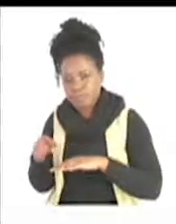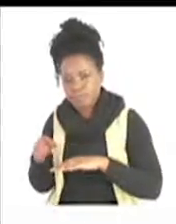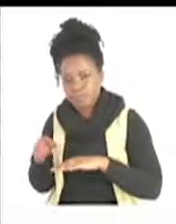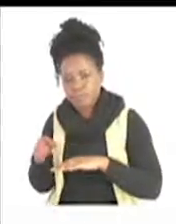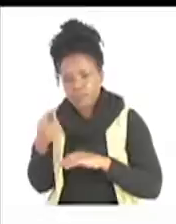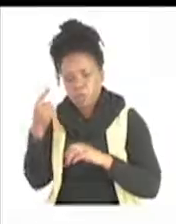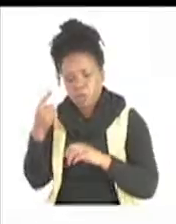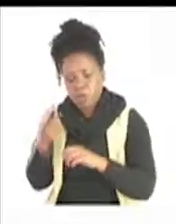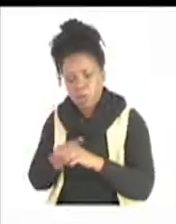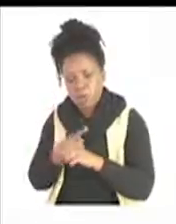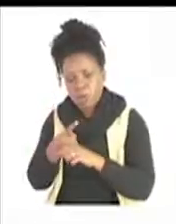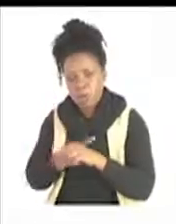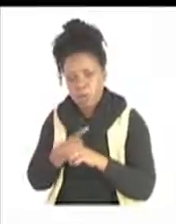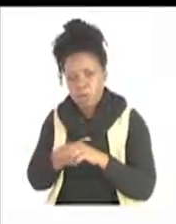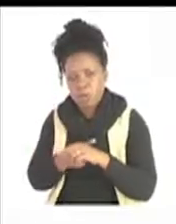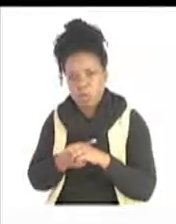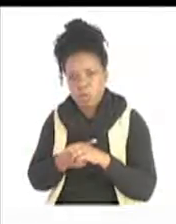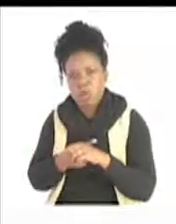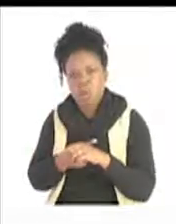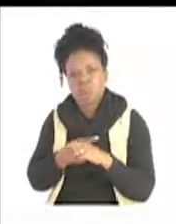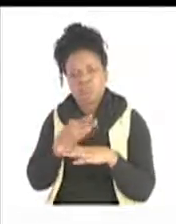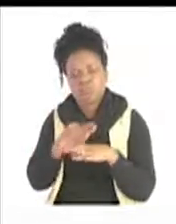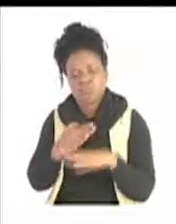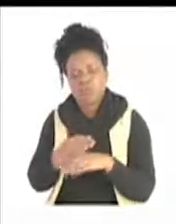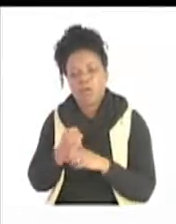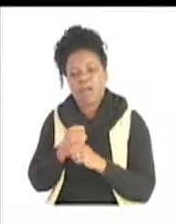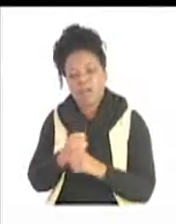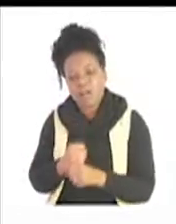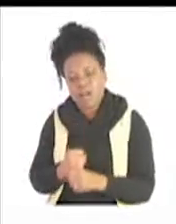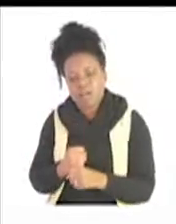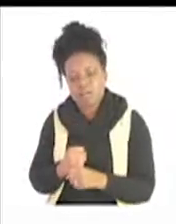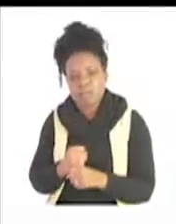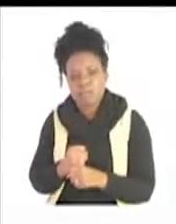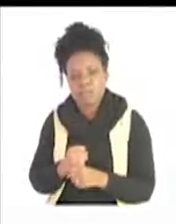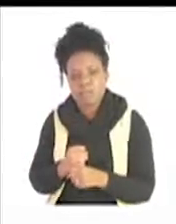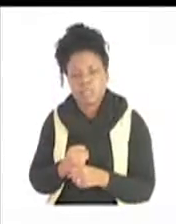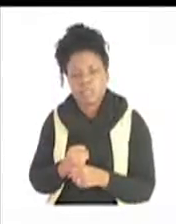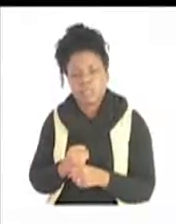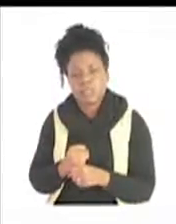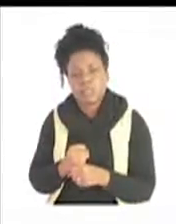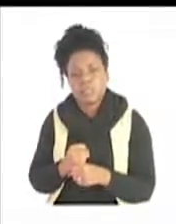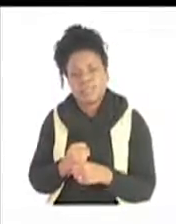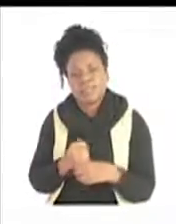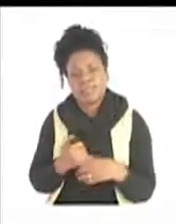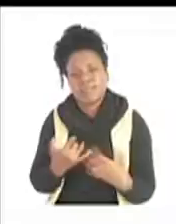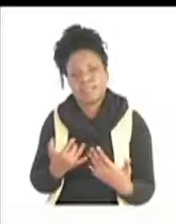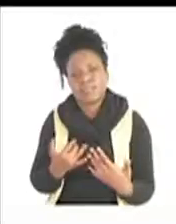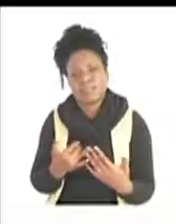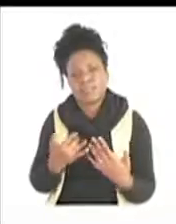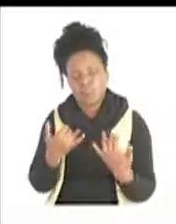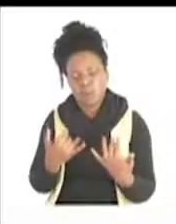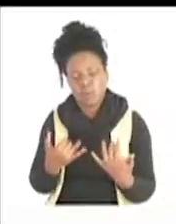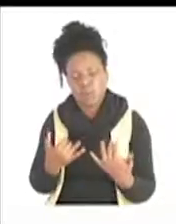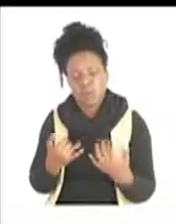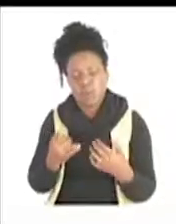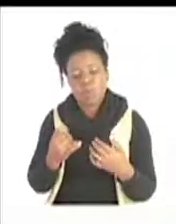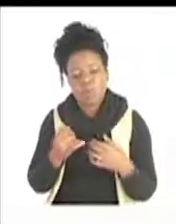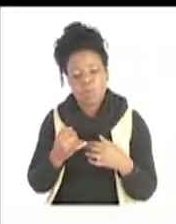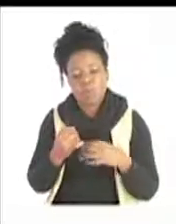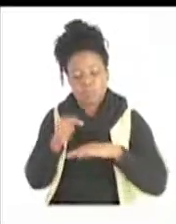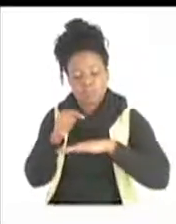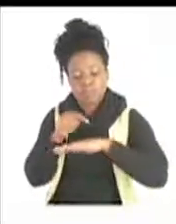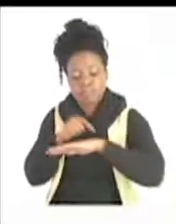to always give all my effort. So now you are going to fill in the